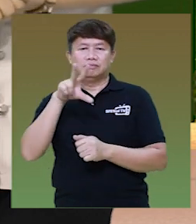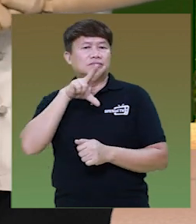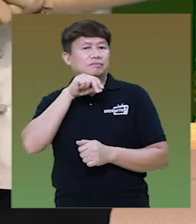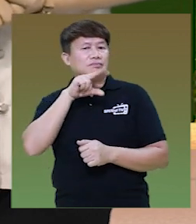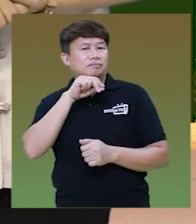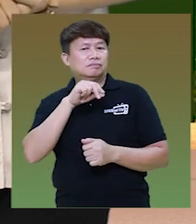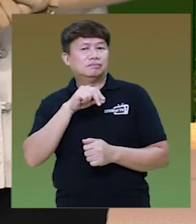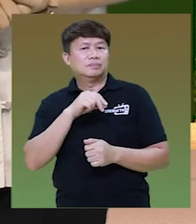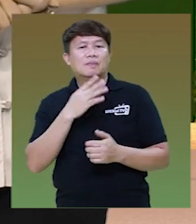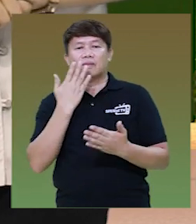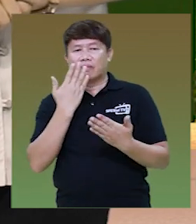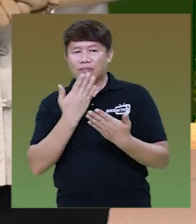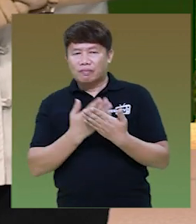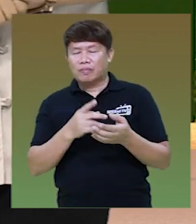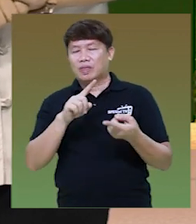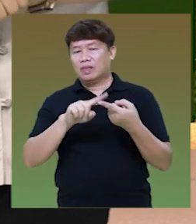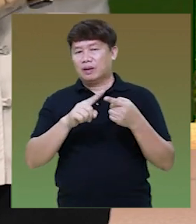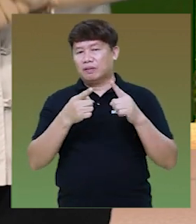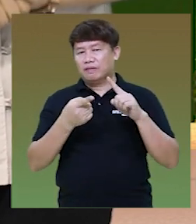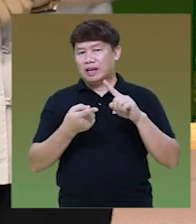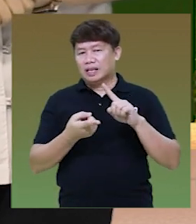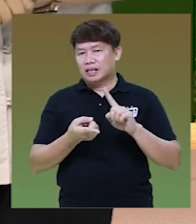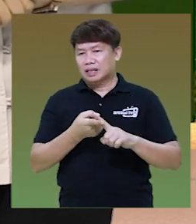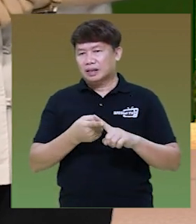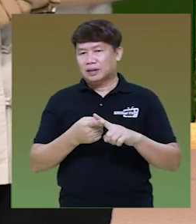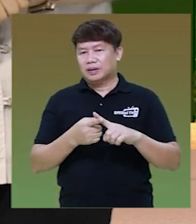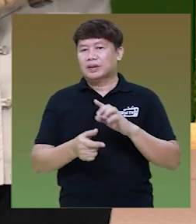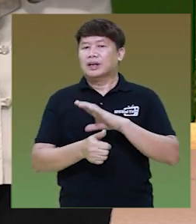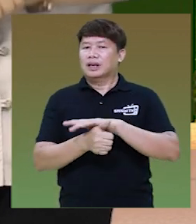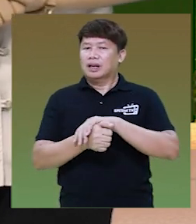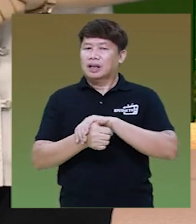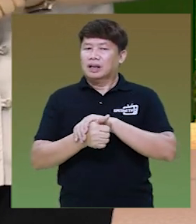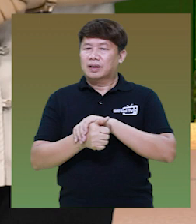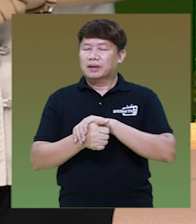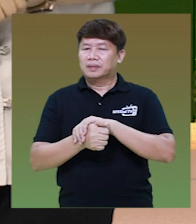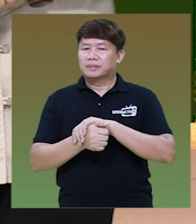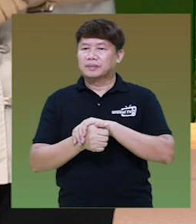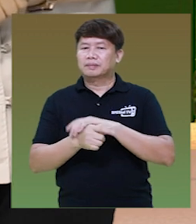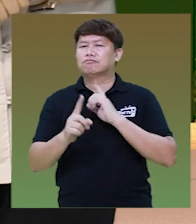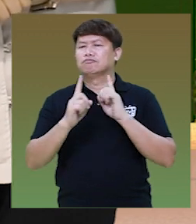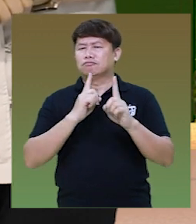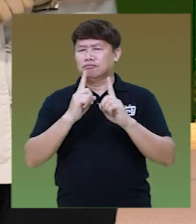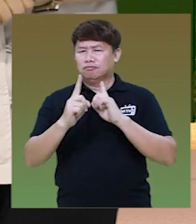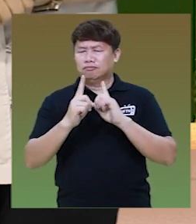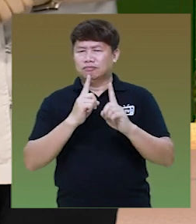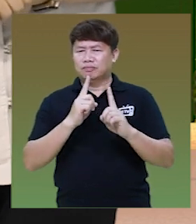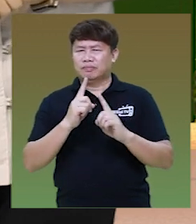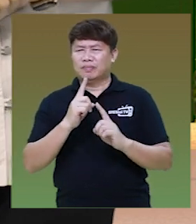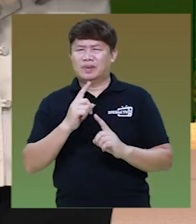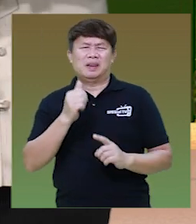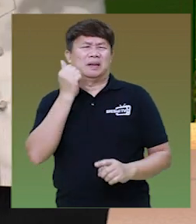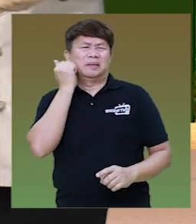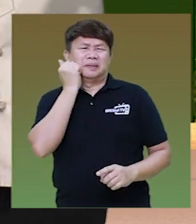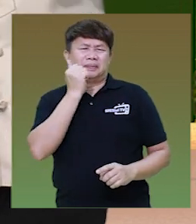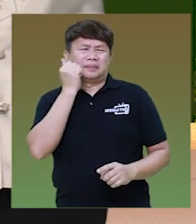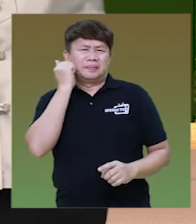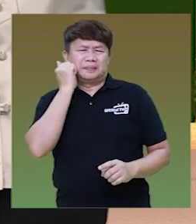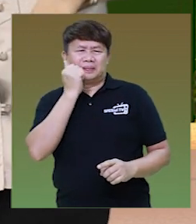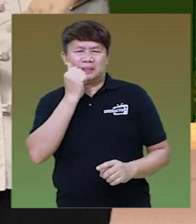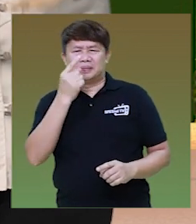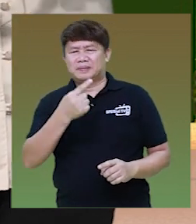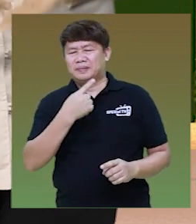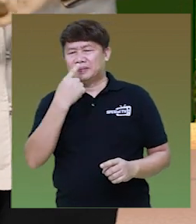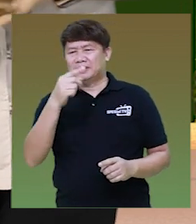two ducks. They were good friends. The turtle liked to talk. He always